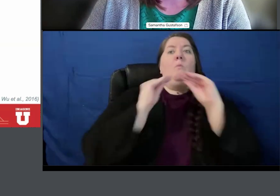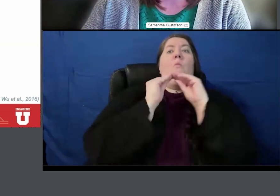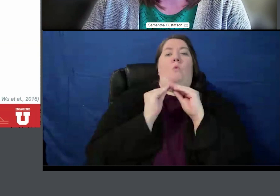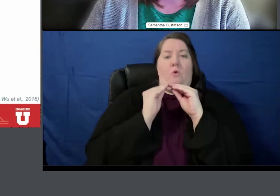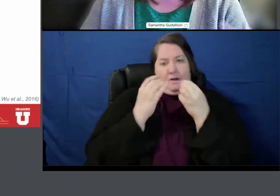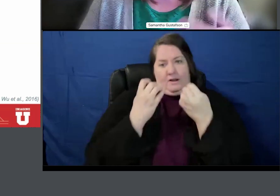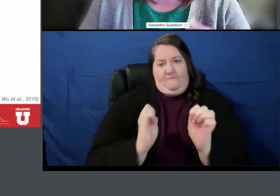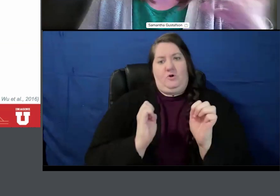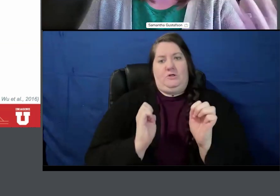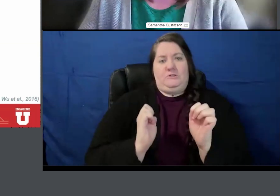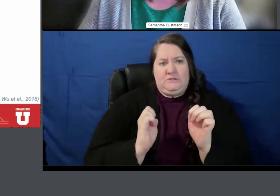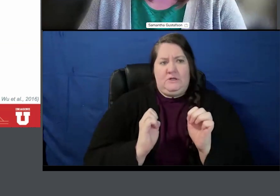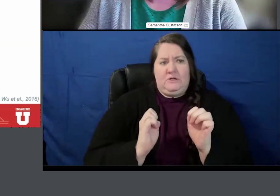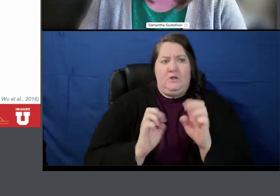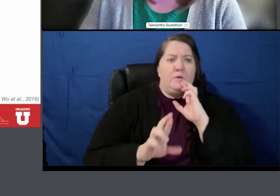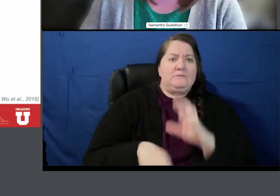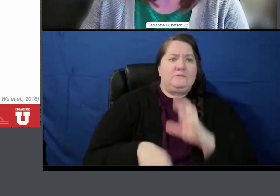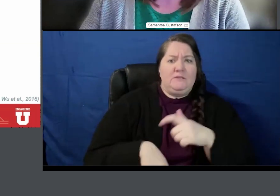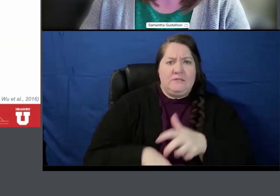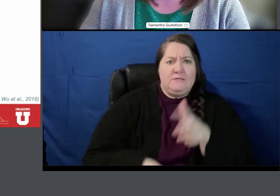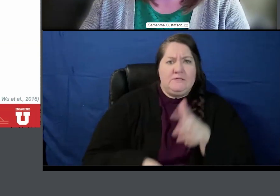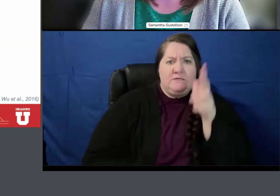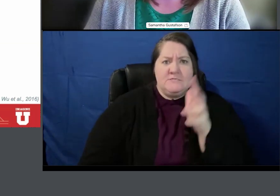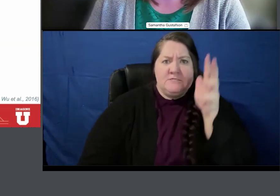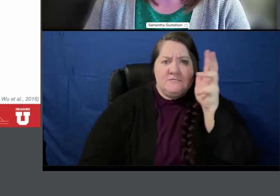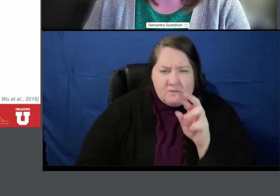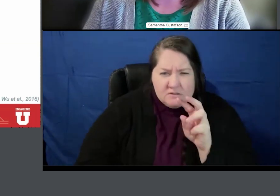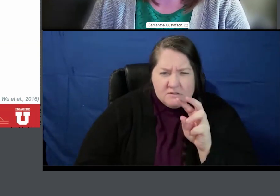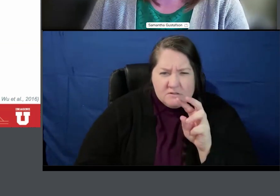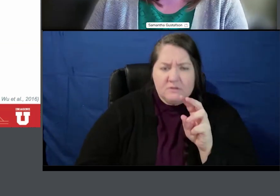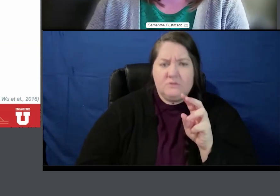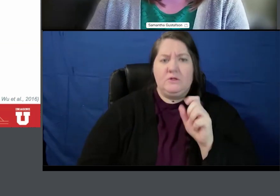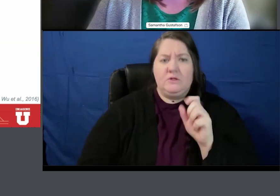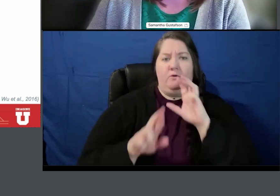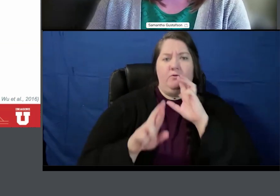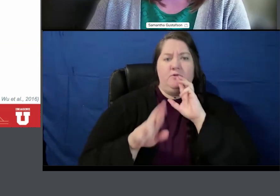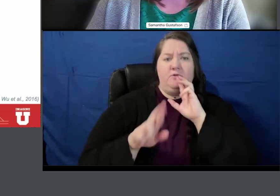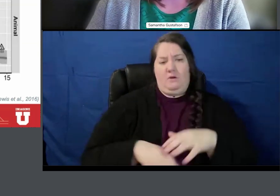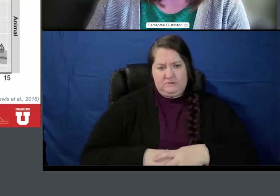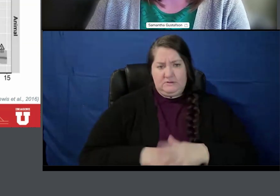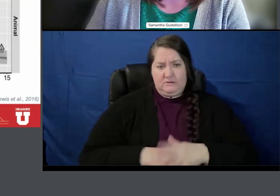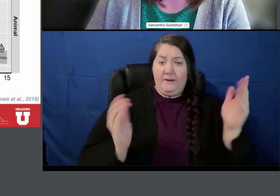increased response times, greater listening effort than the children who have typical hearing.